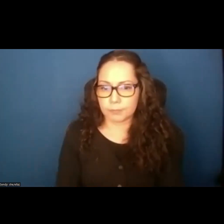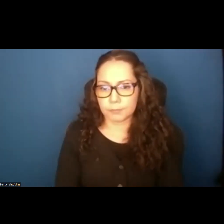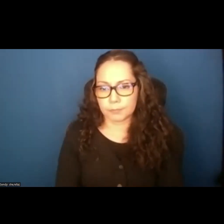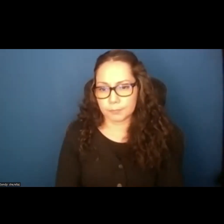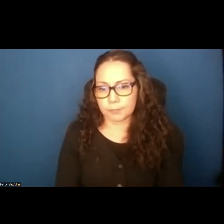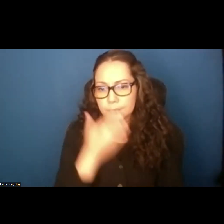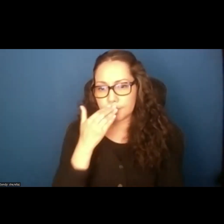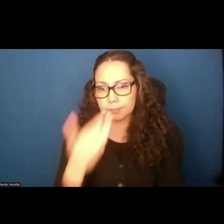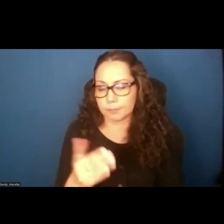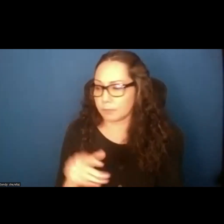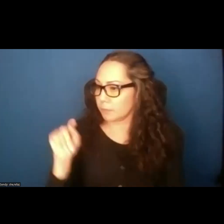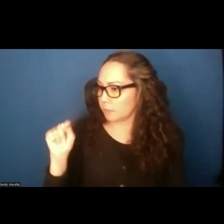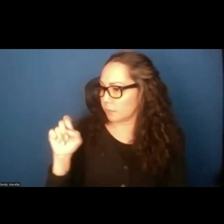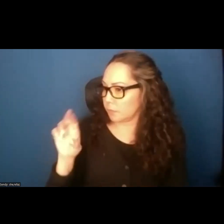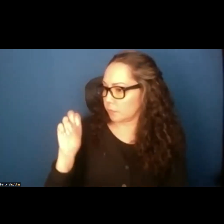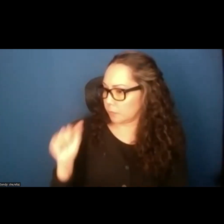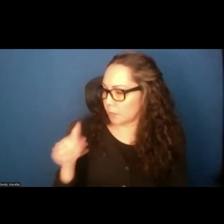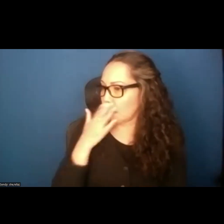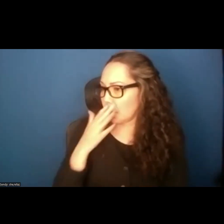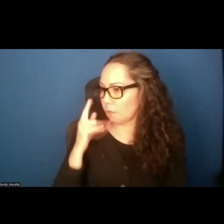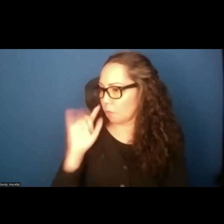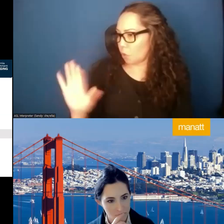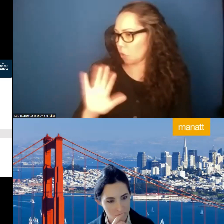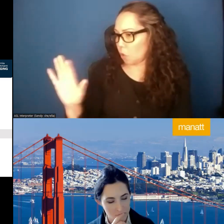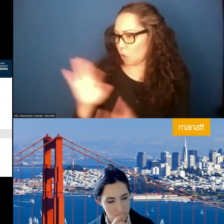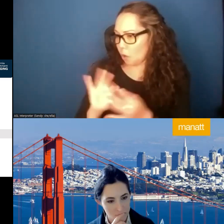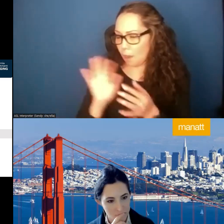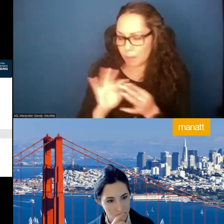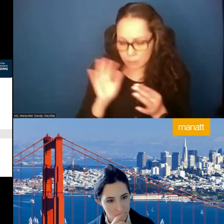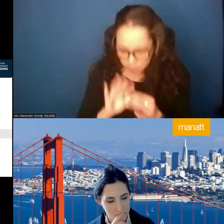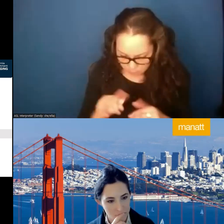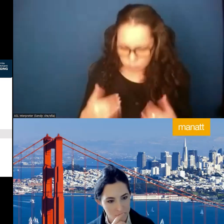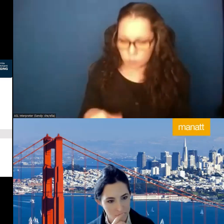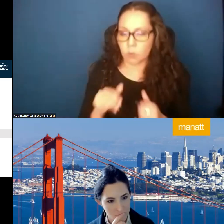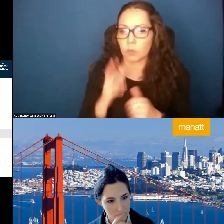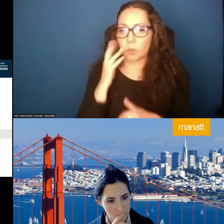Teresa, thank you for your comments and for sharing your story and your experience with long term care.